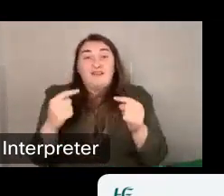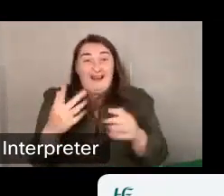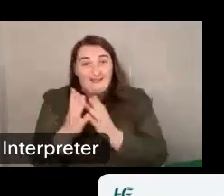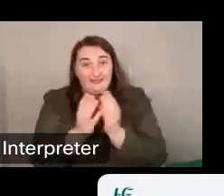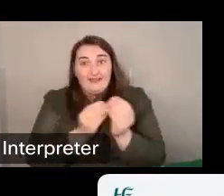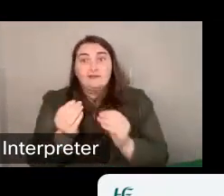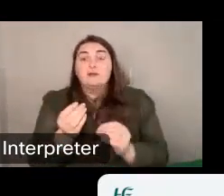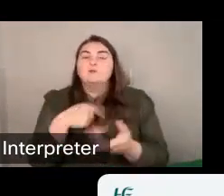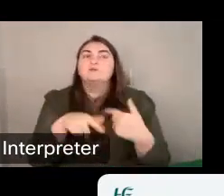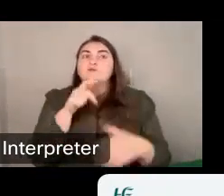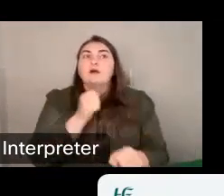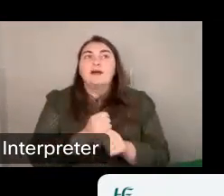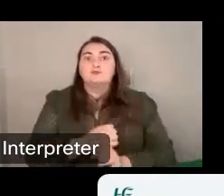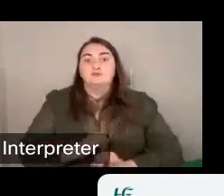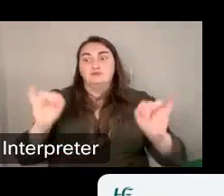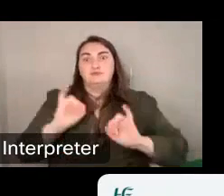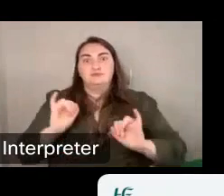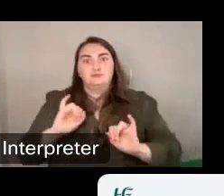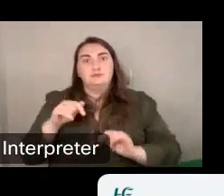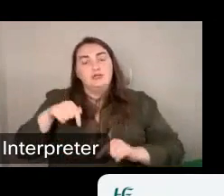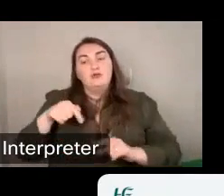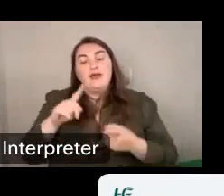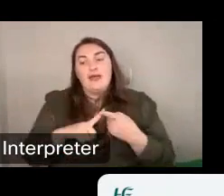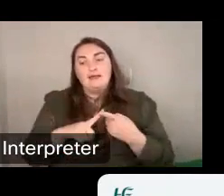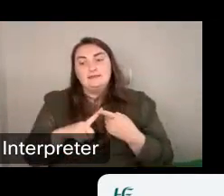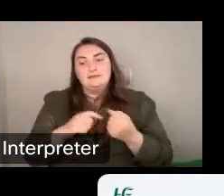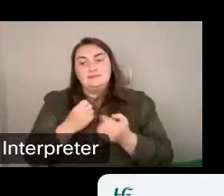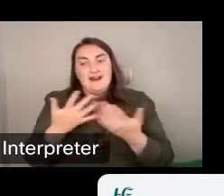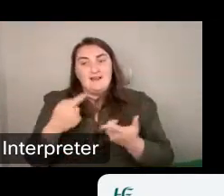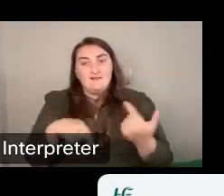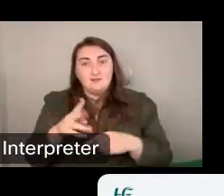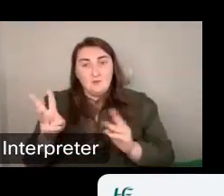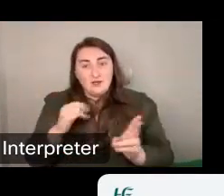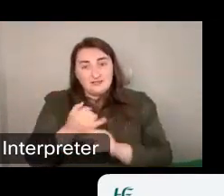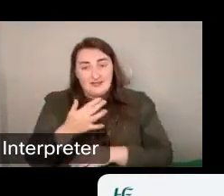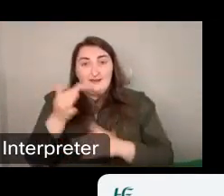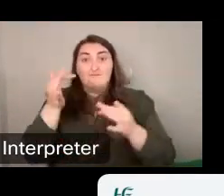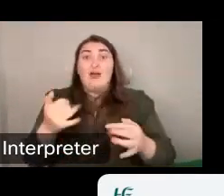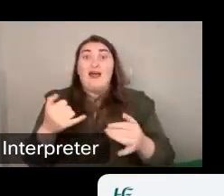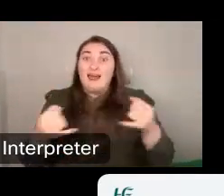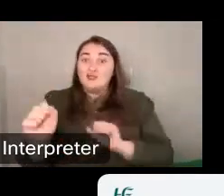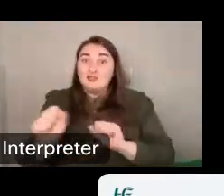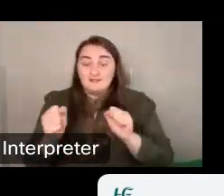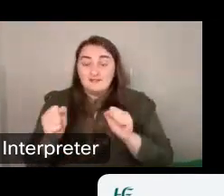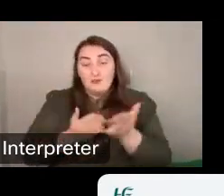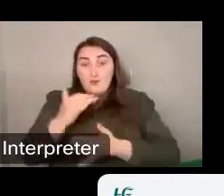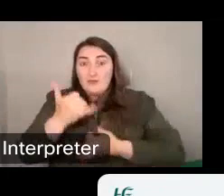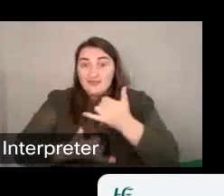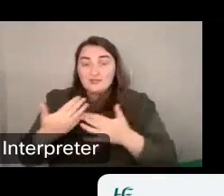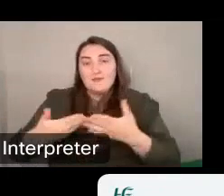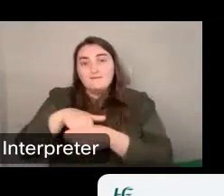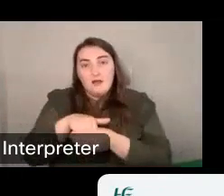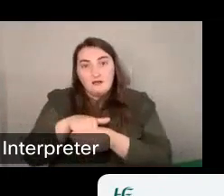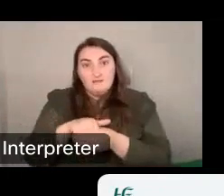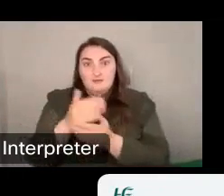we've been talking about critical incidents here, and many of us who've worked in frontline services over the years have been involved in them at one point